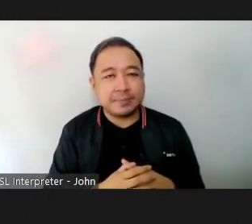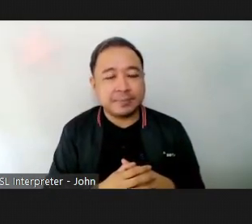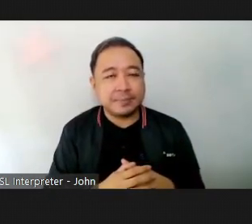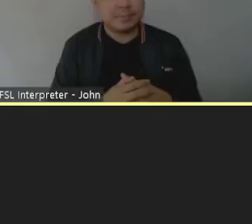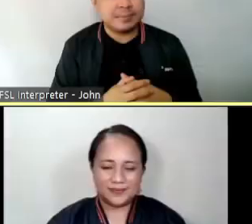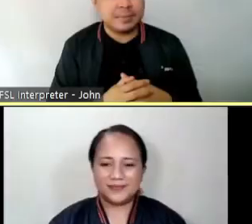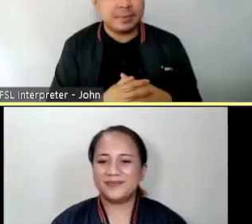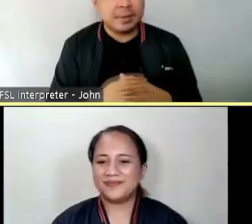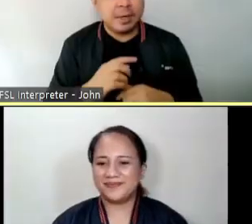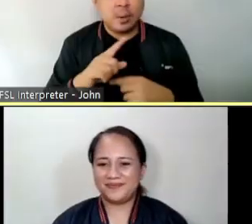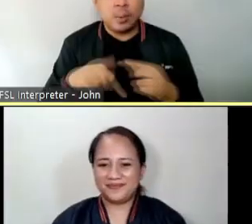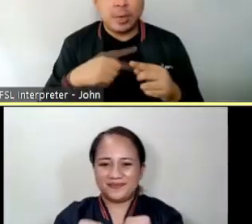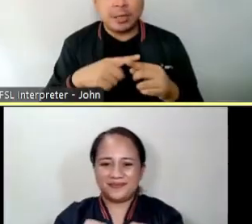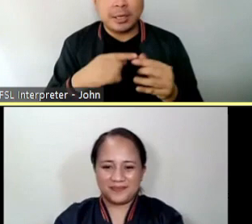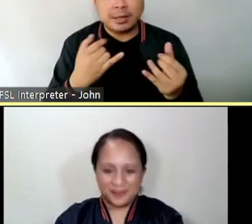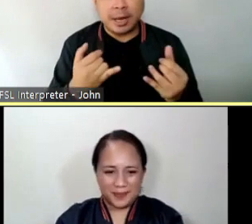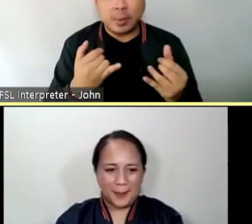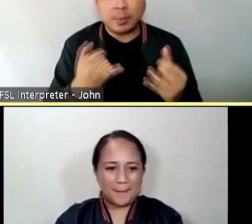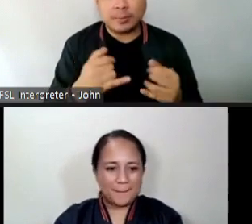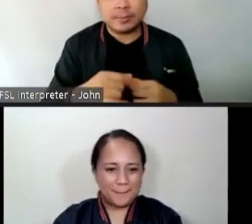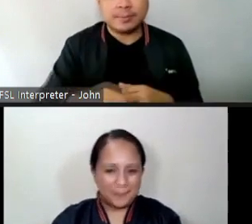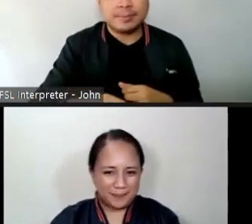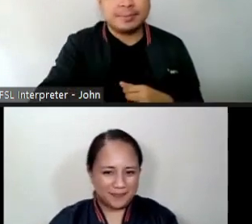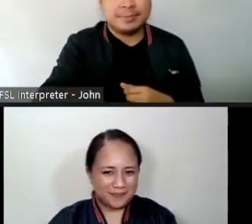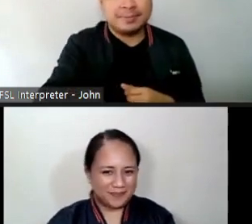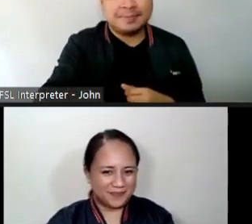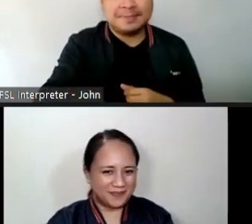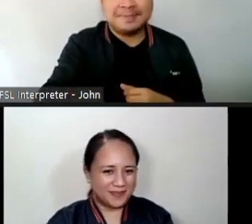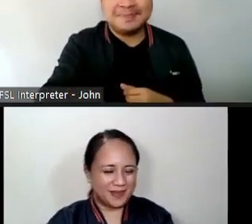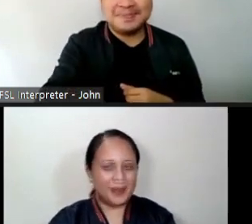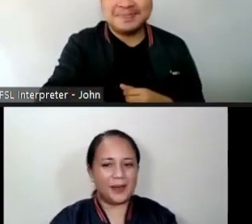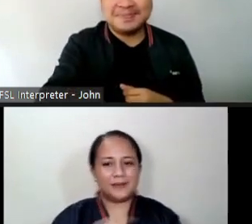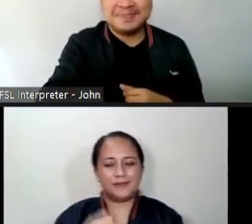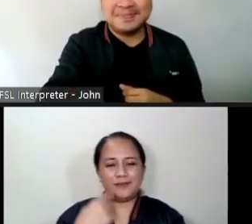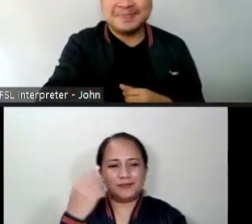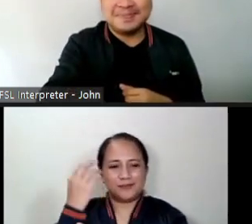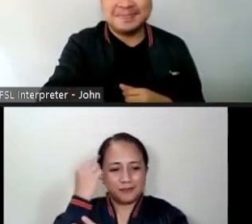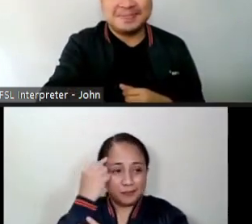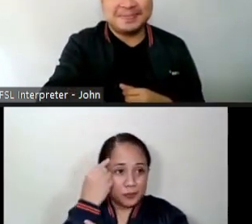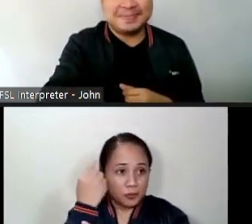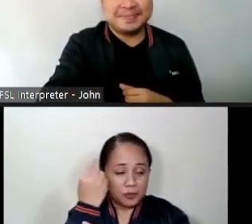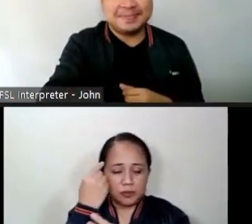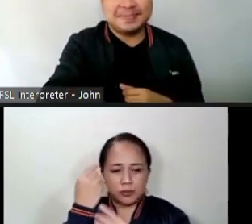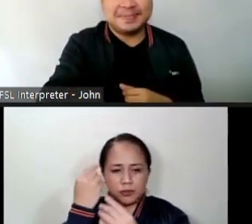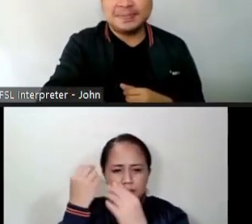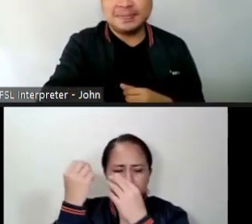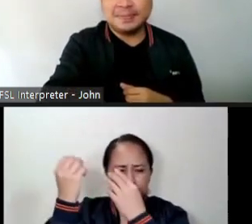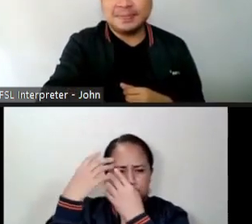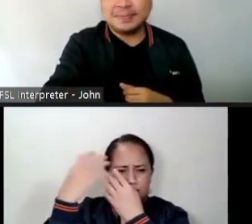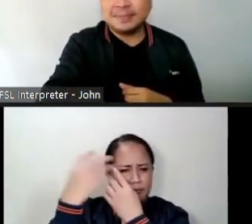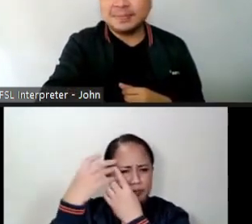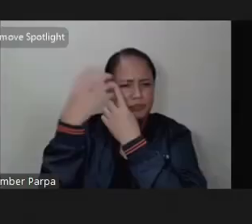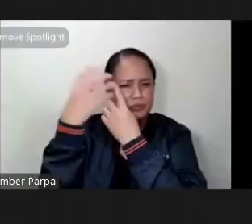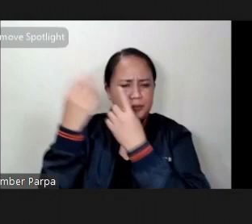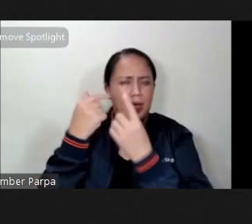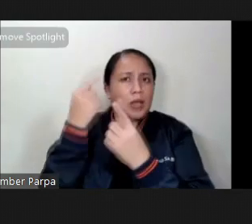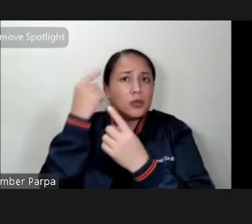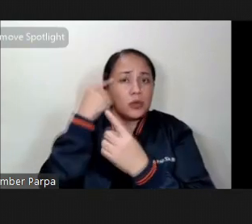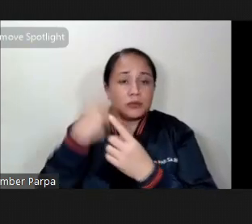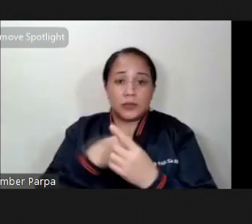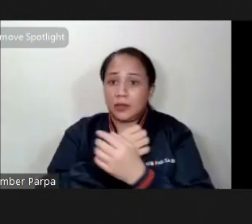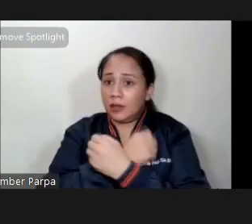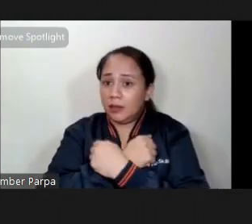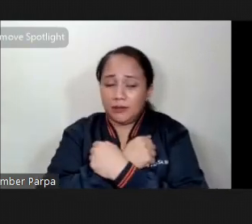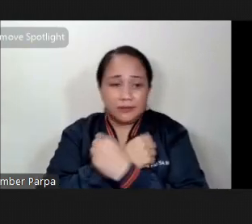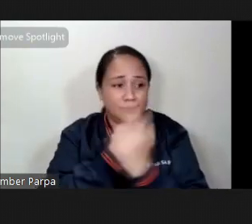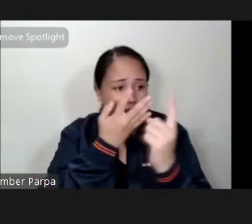When realizing it now, I was brainwashed pala. During that time, I thought I loved him. And